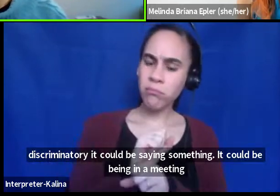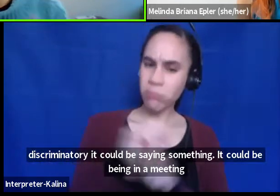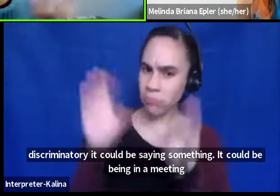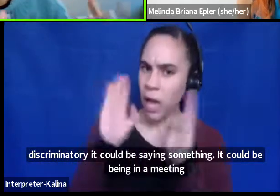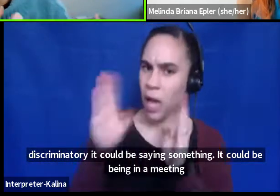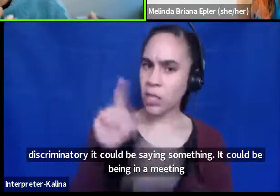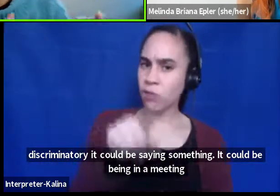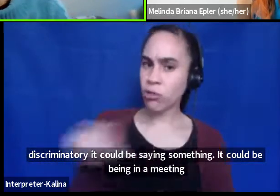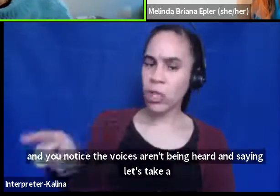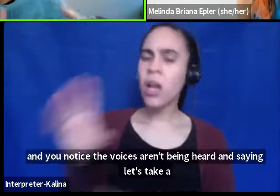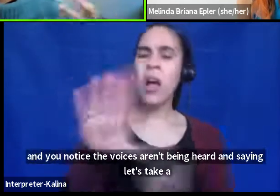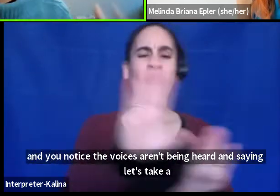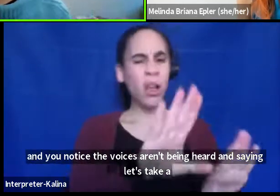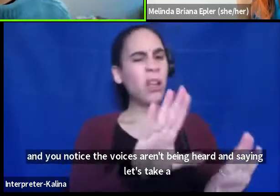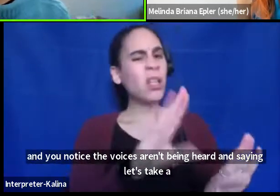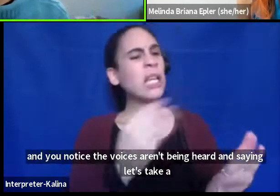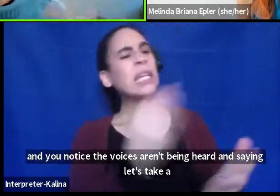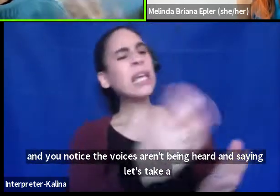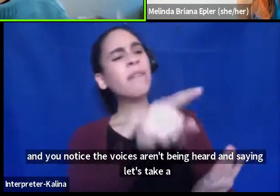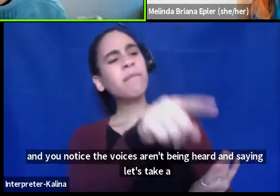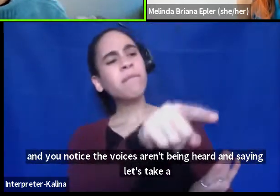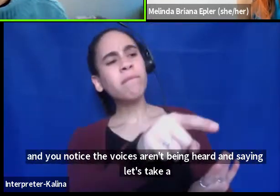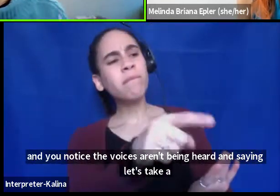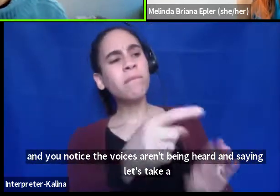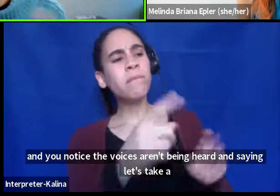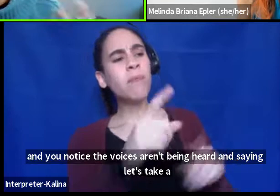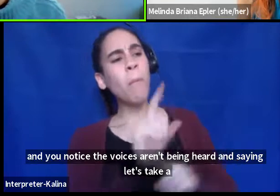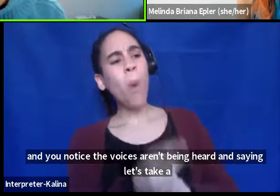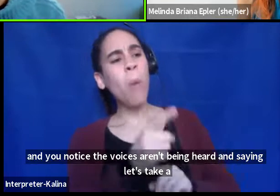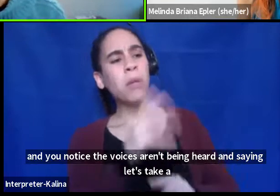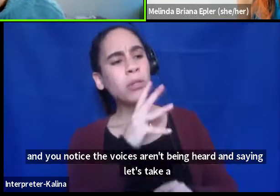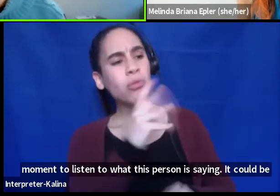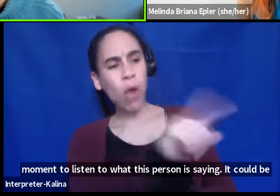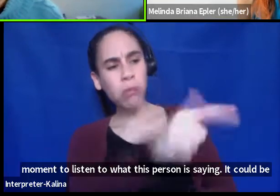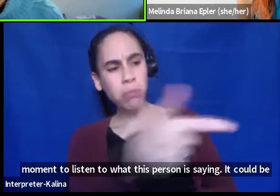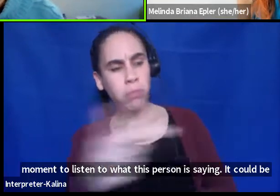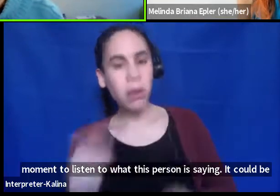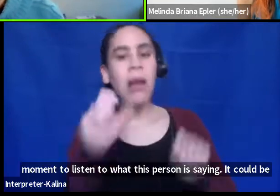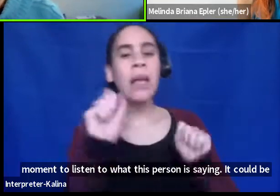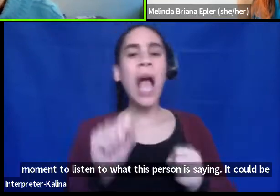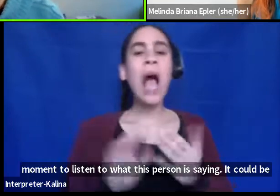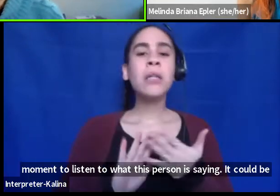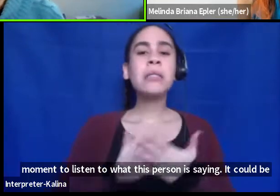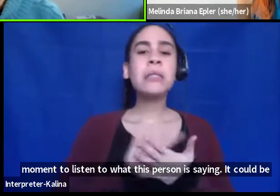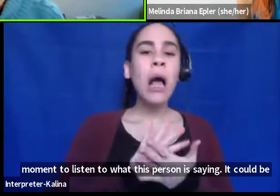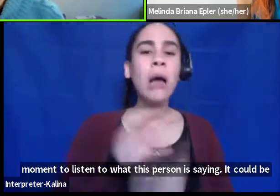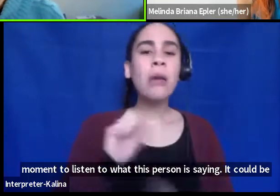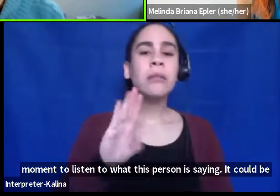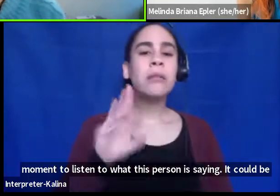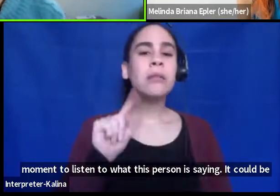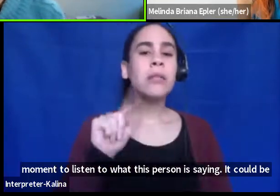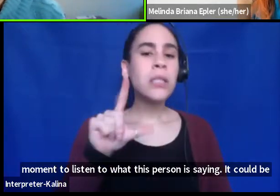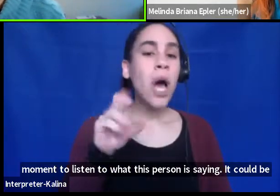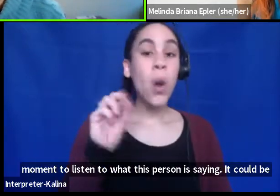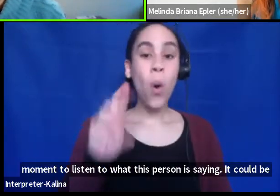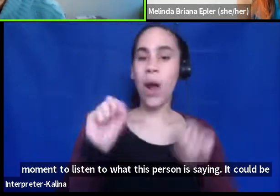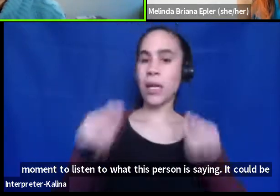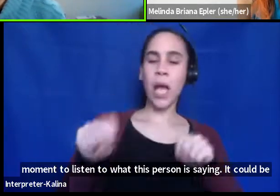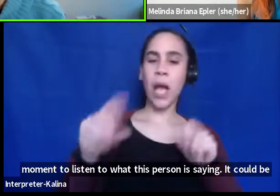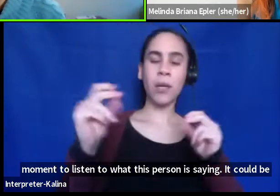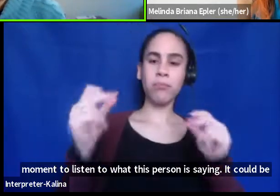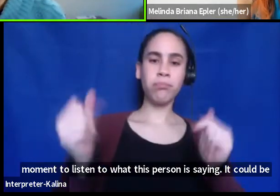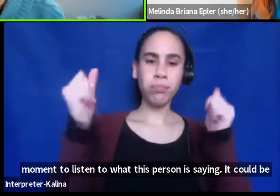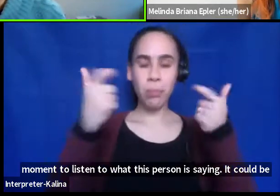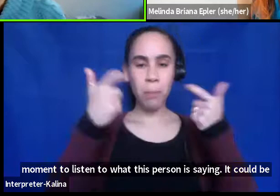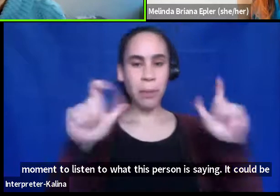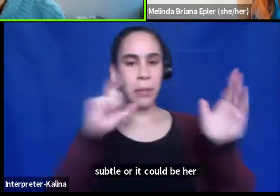saying, right? So it can be subtle or it can be heroic. But I think it's just important that we